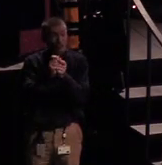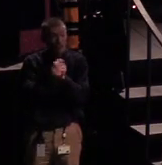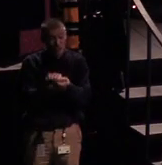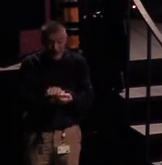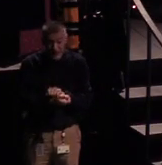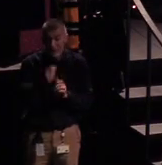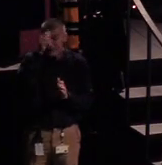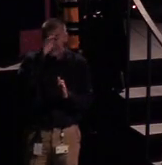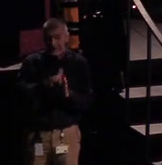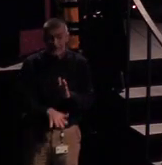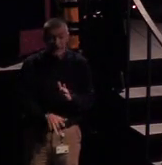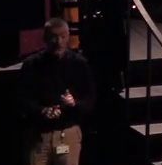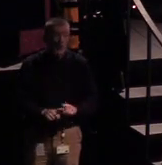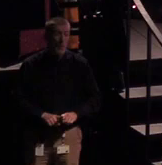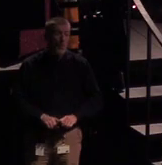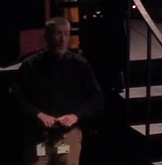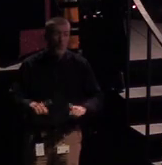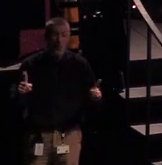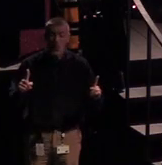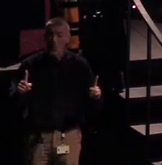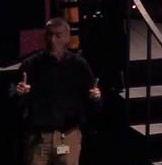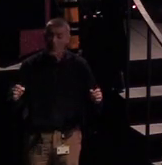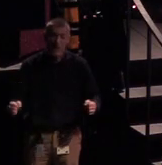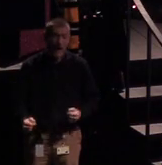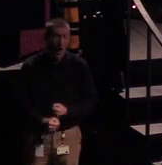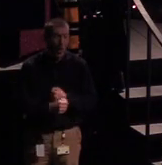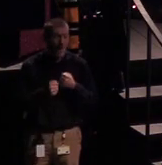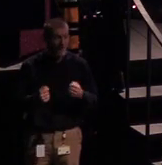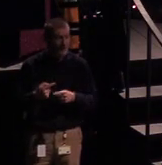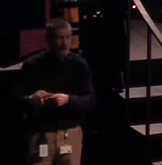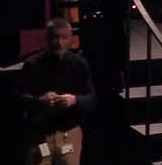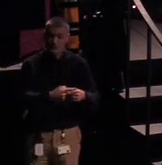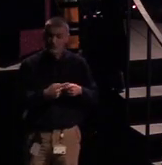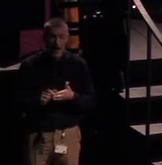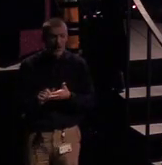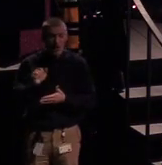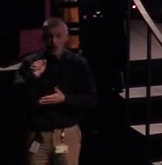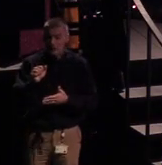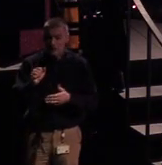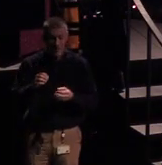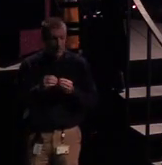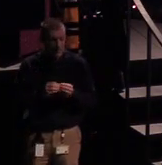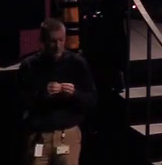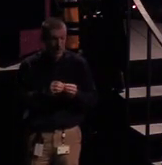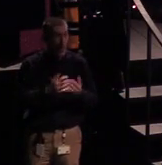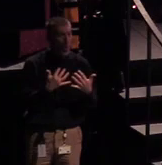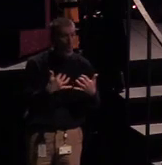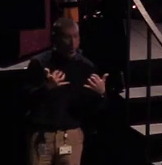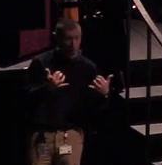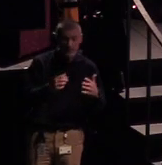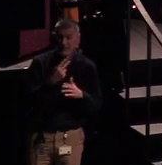experience of disabled people in our shared cultural spaces as audience artists workers and